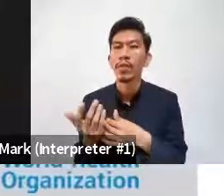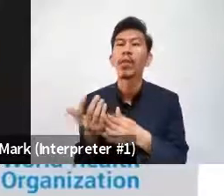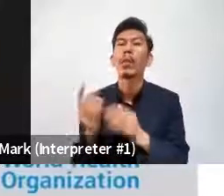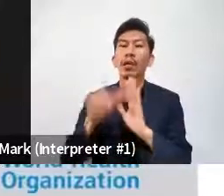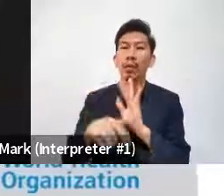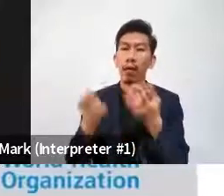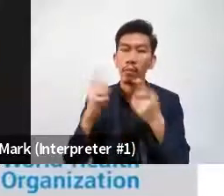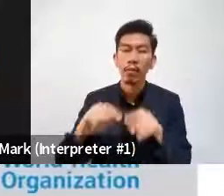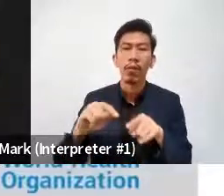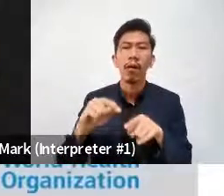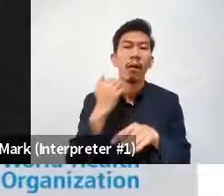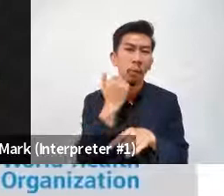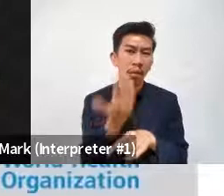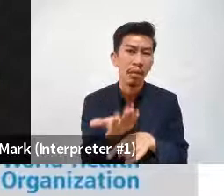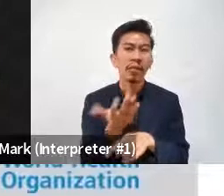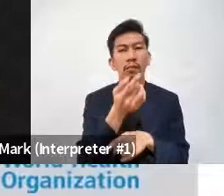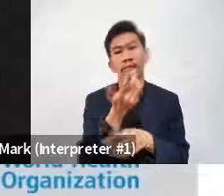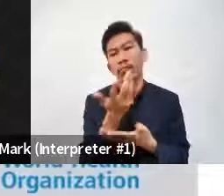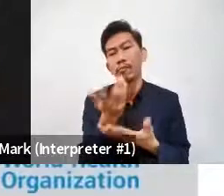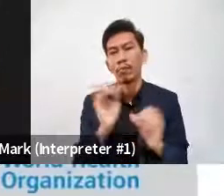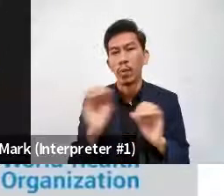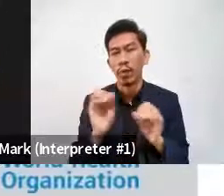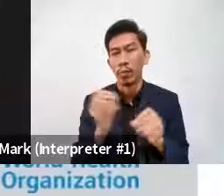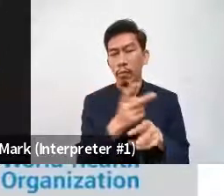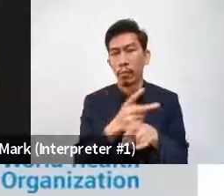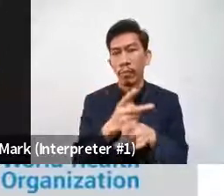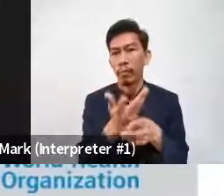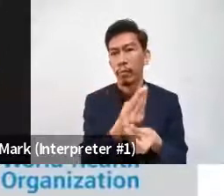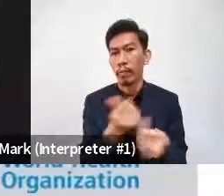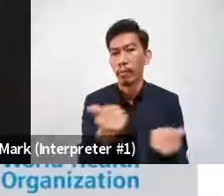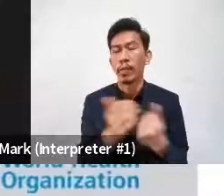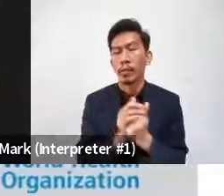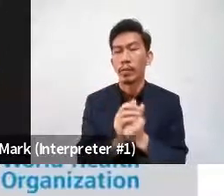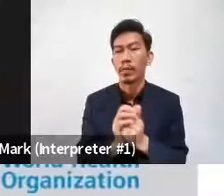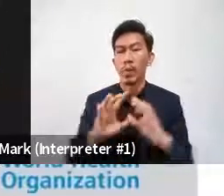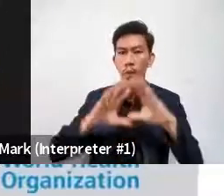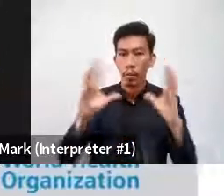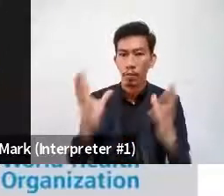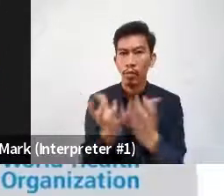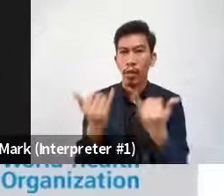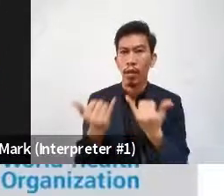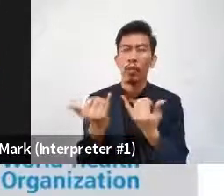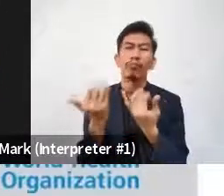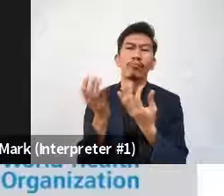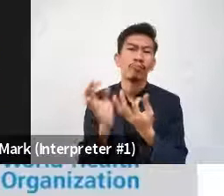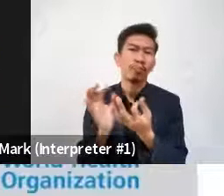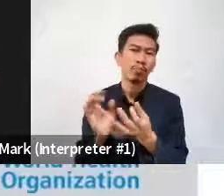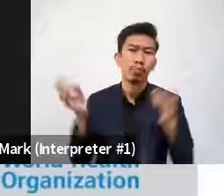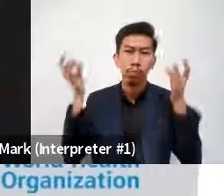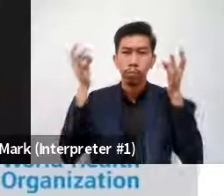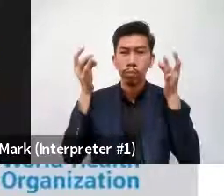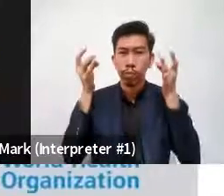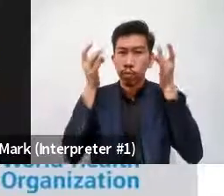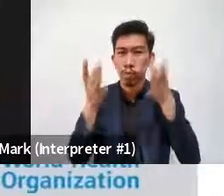from non-communicable diseases. So the world is at a critical juncture. We need to be